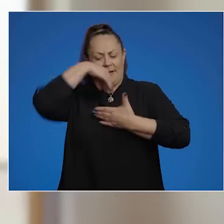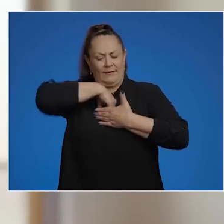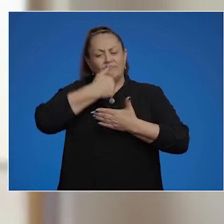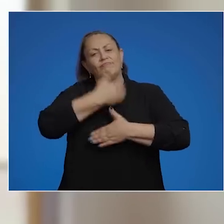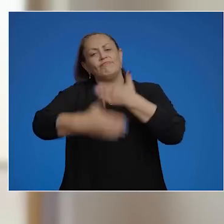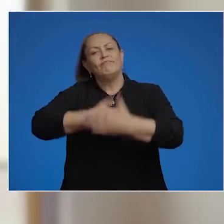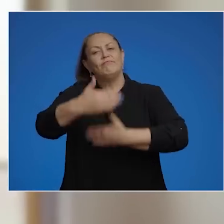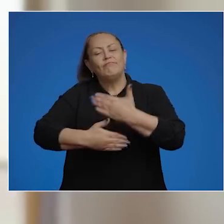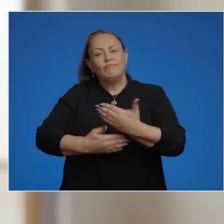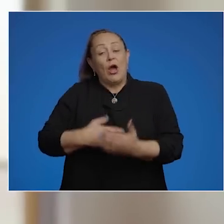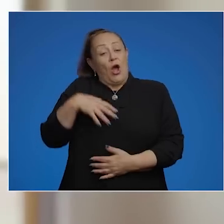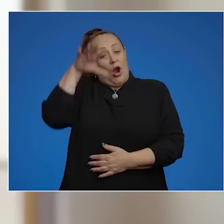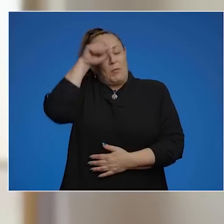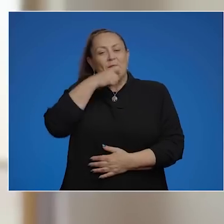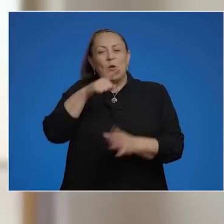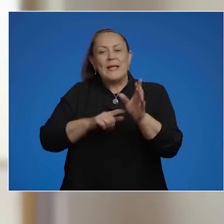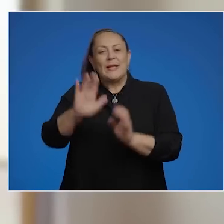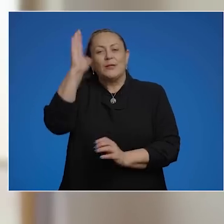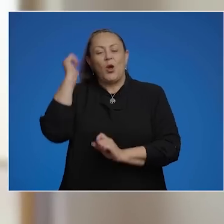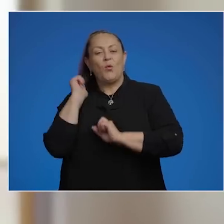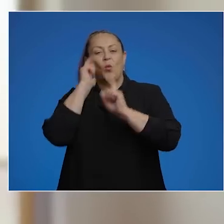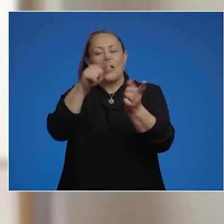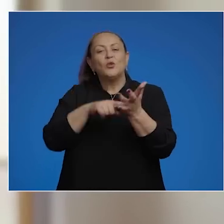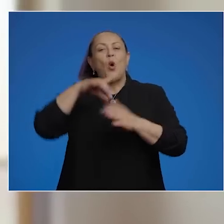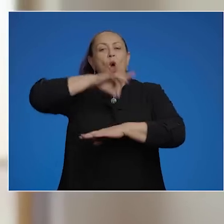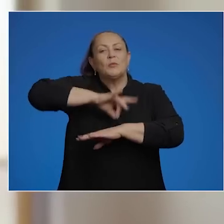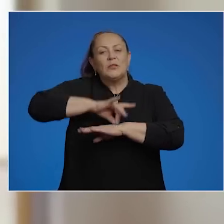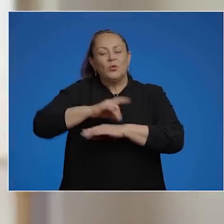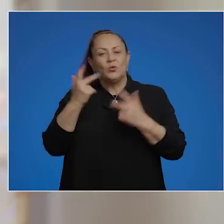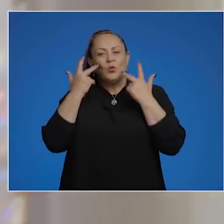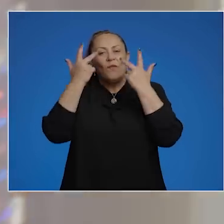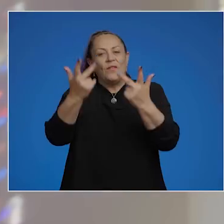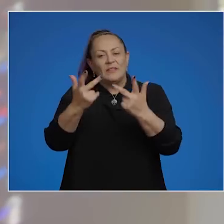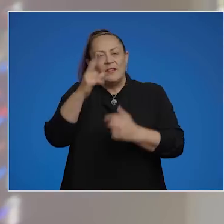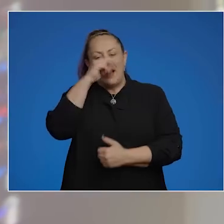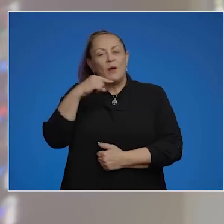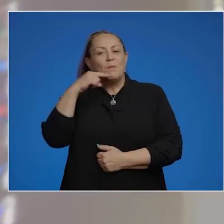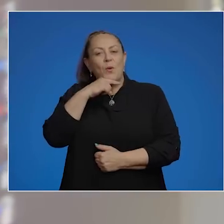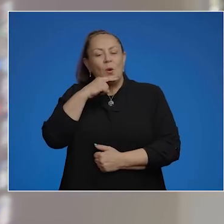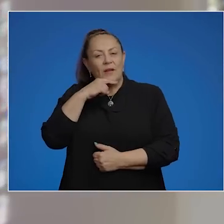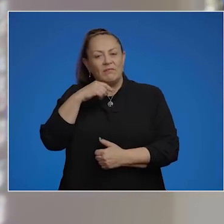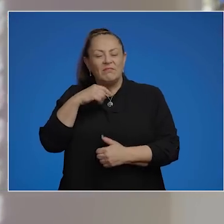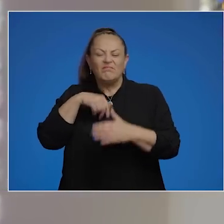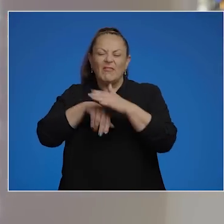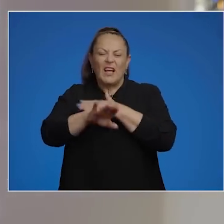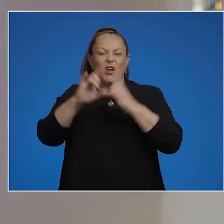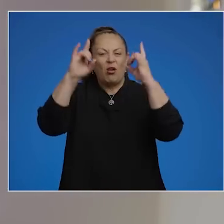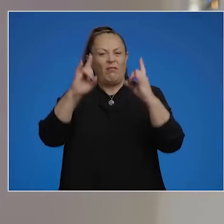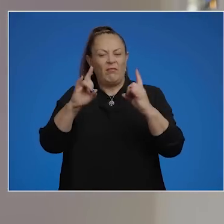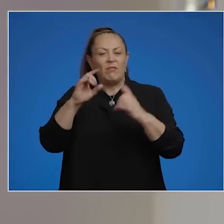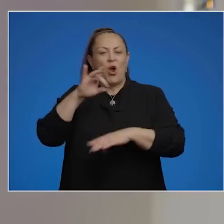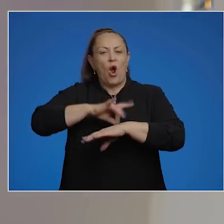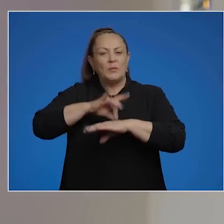Praise to you, Lord Jesus The little boy had been knocked over by a car.